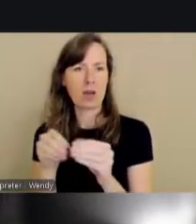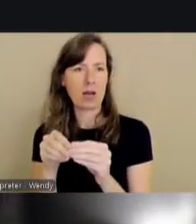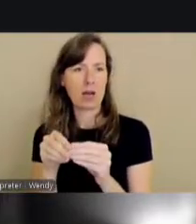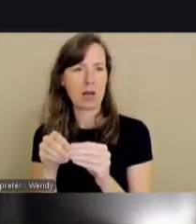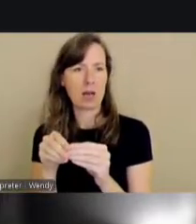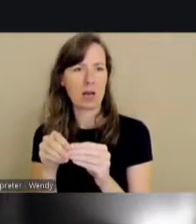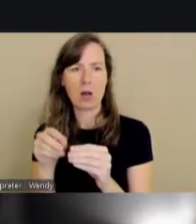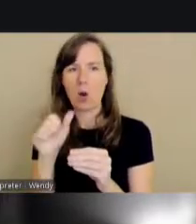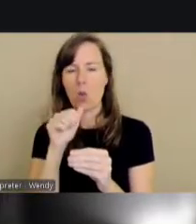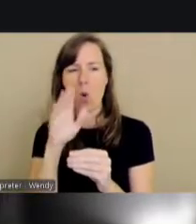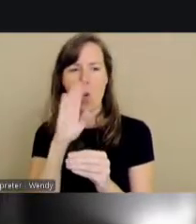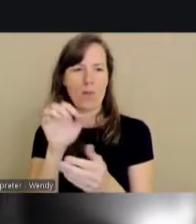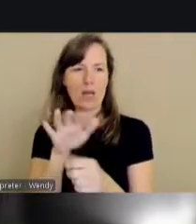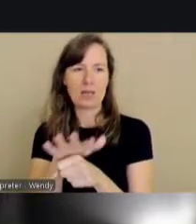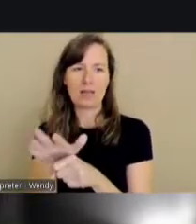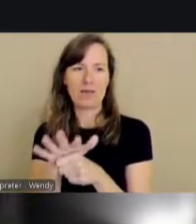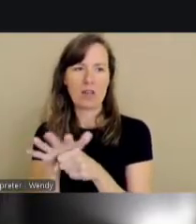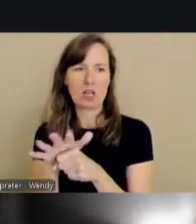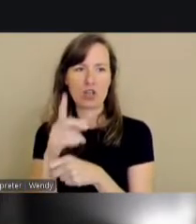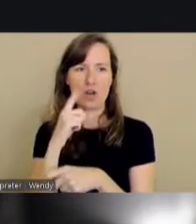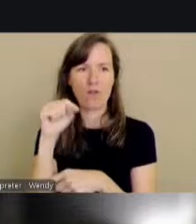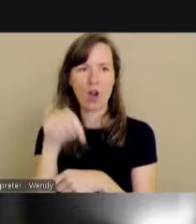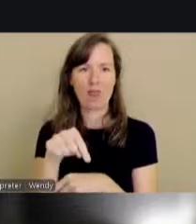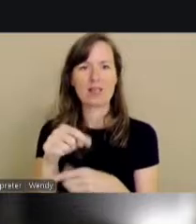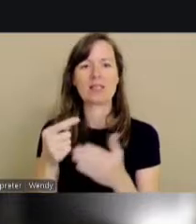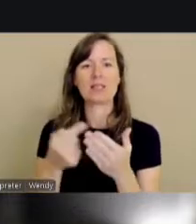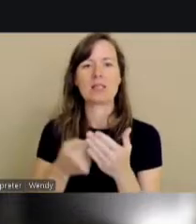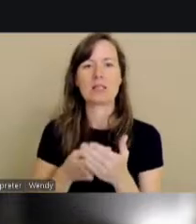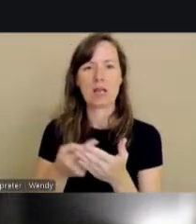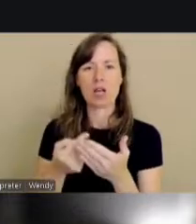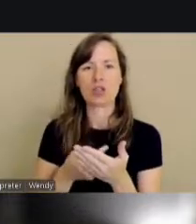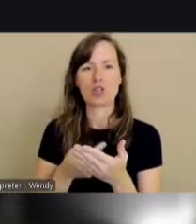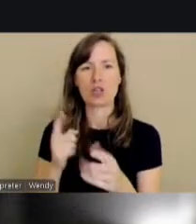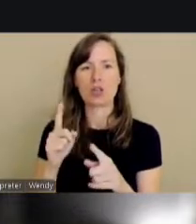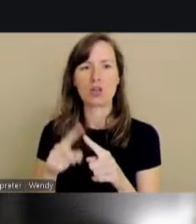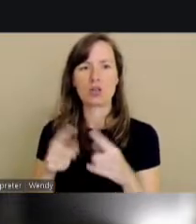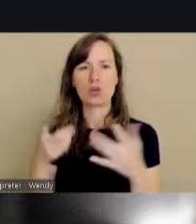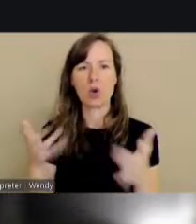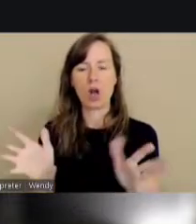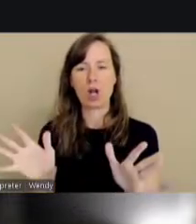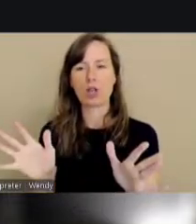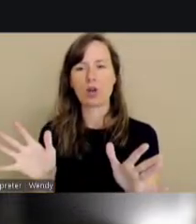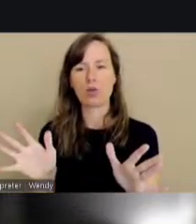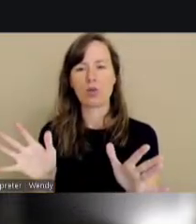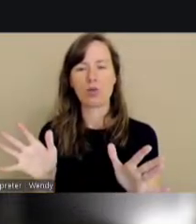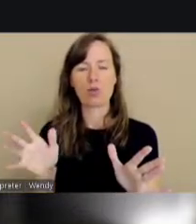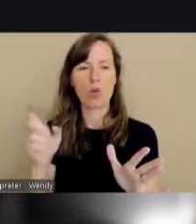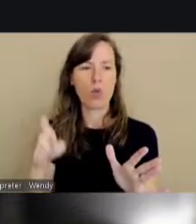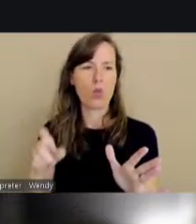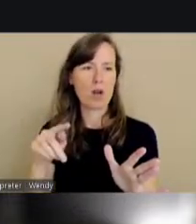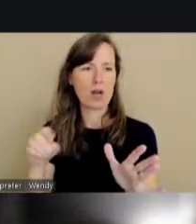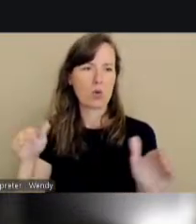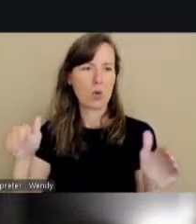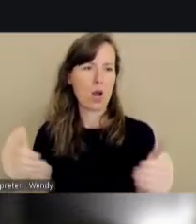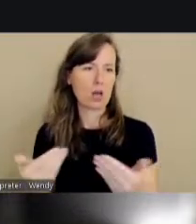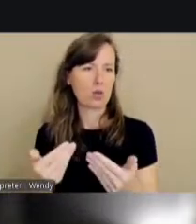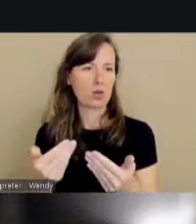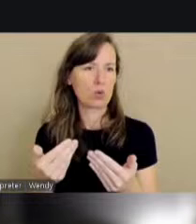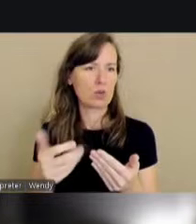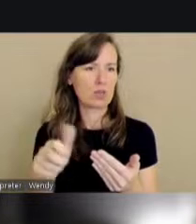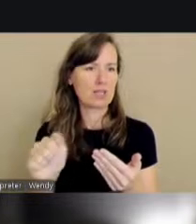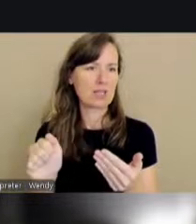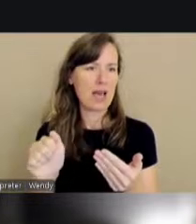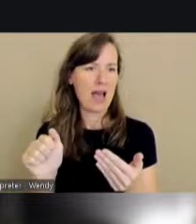be sufficient for this conversation to conclude, because we need to introduce a